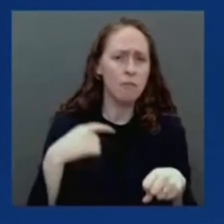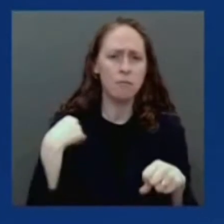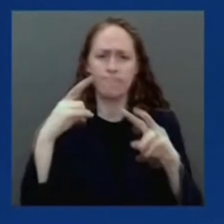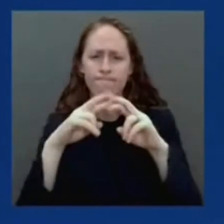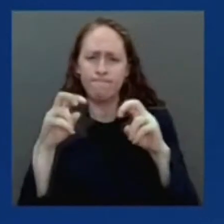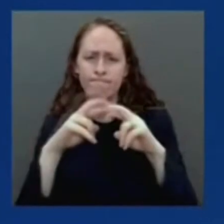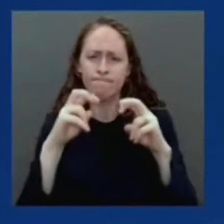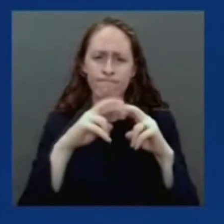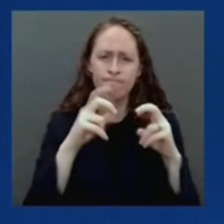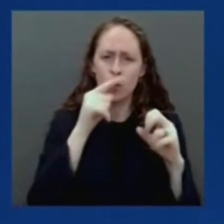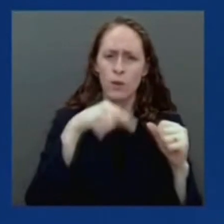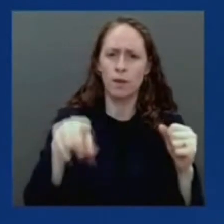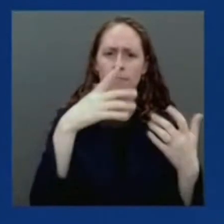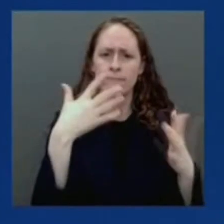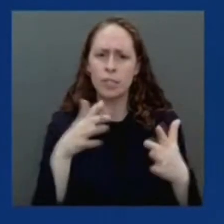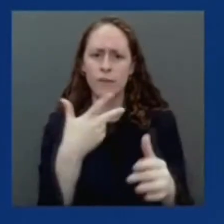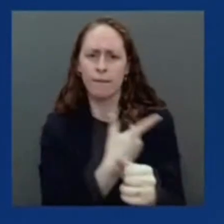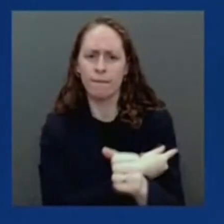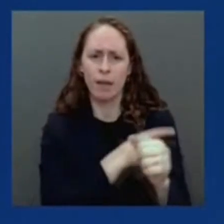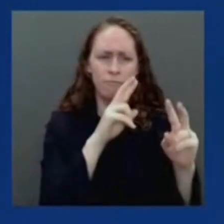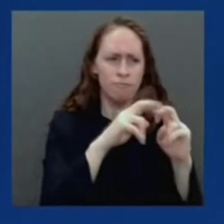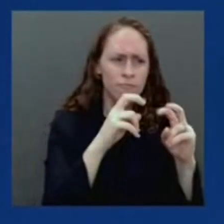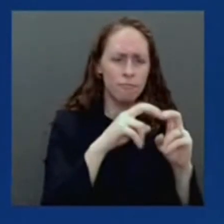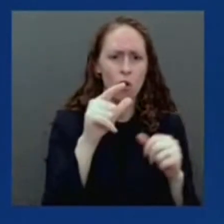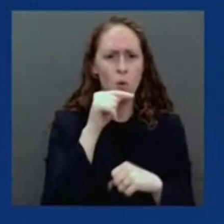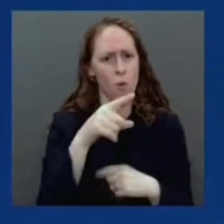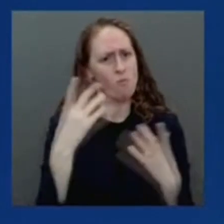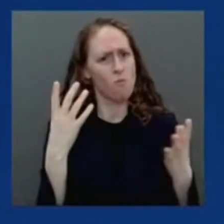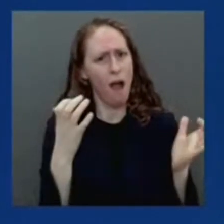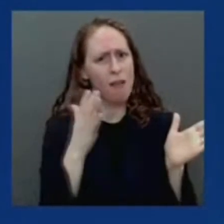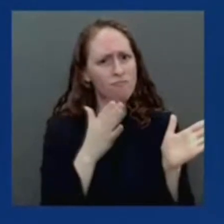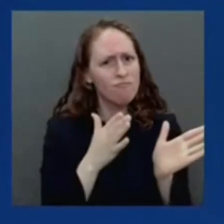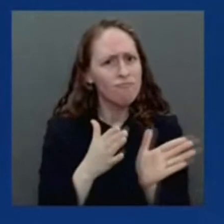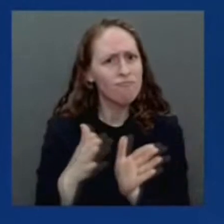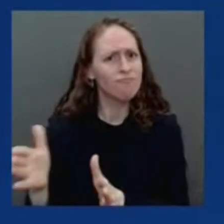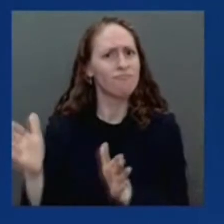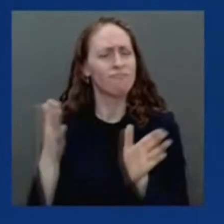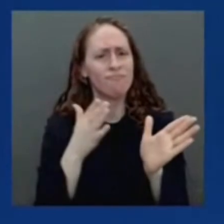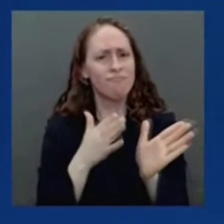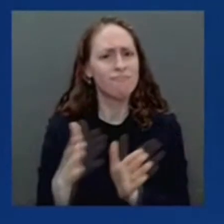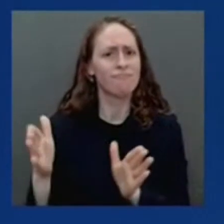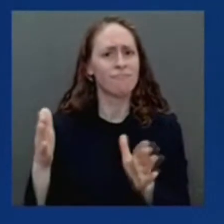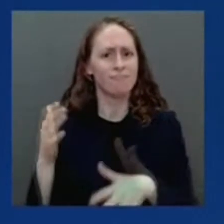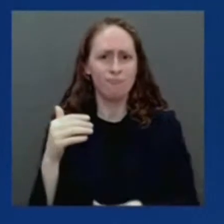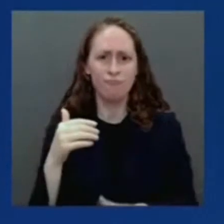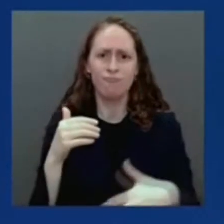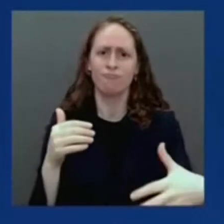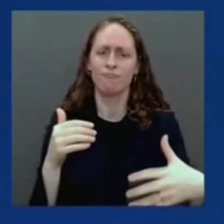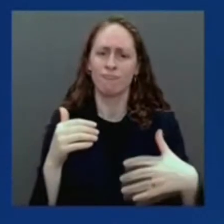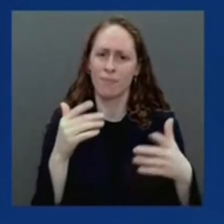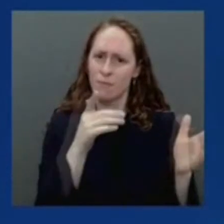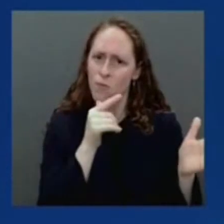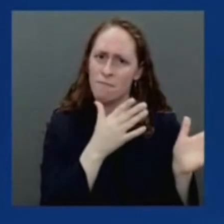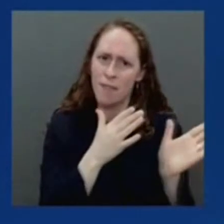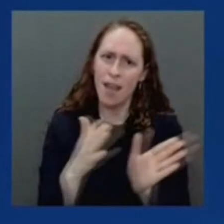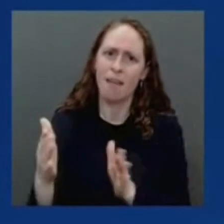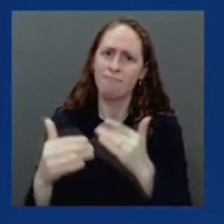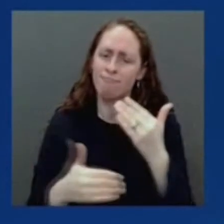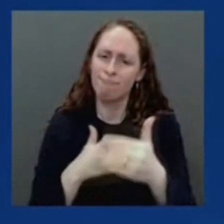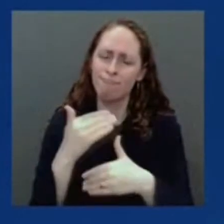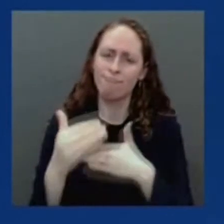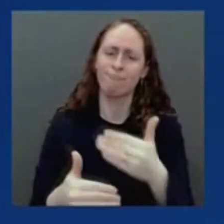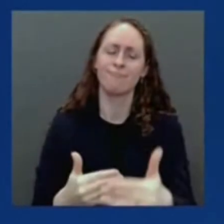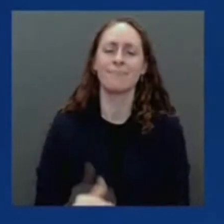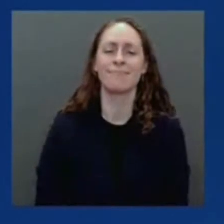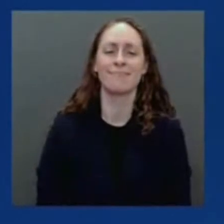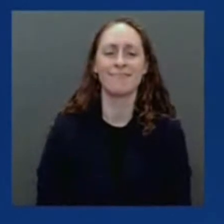before pregnancy and collected data on vaccination and other variables during the preconception period, and then collected